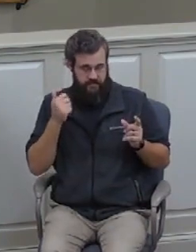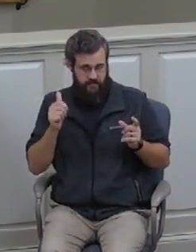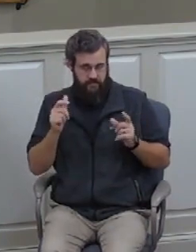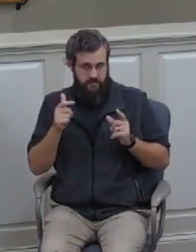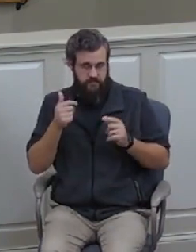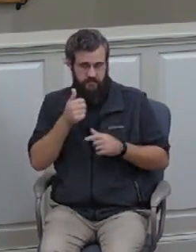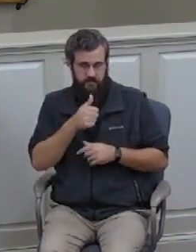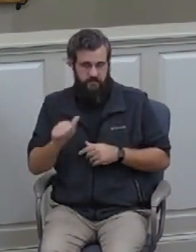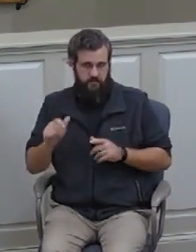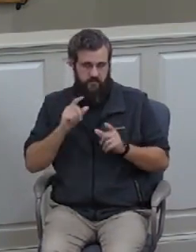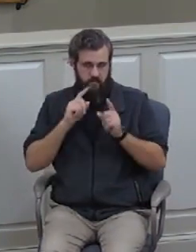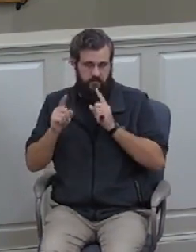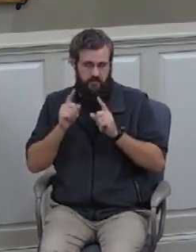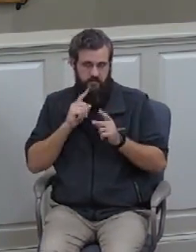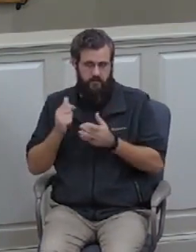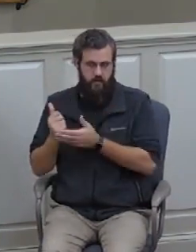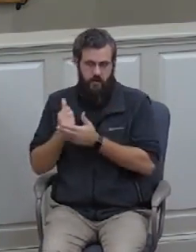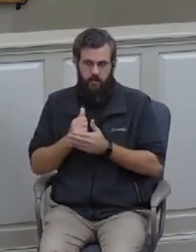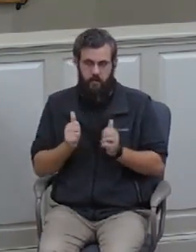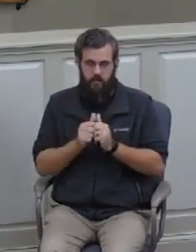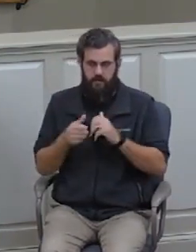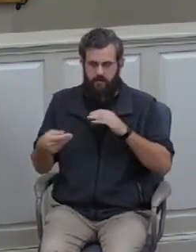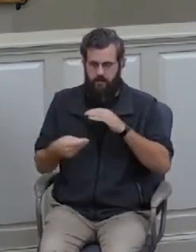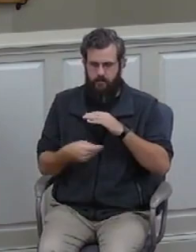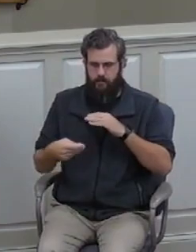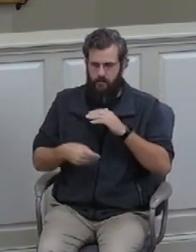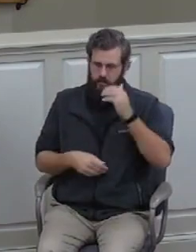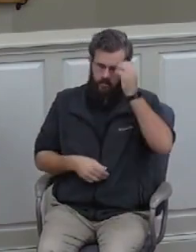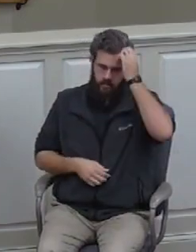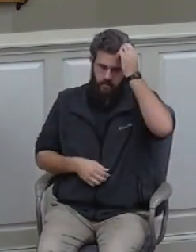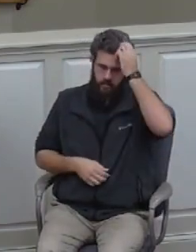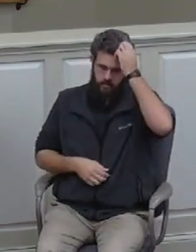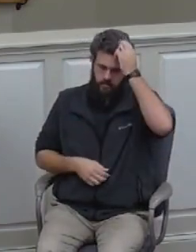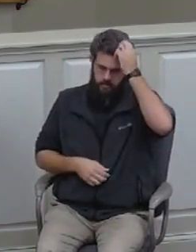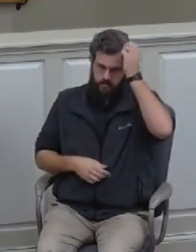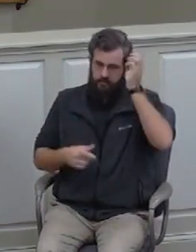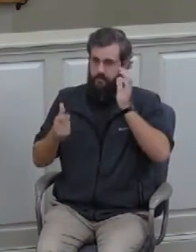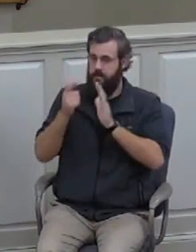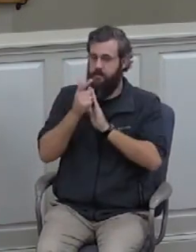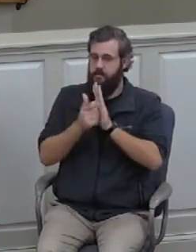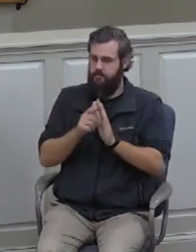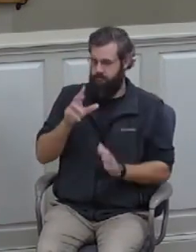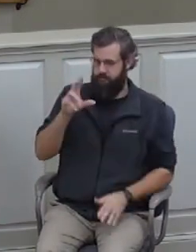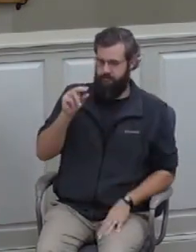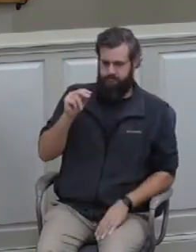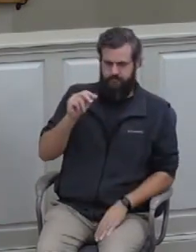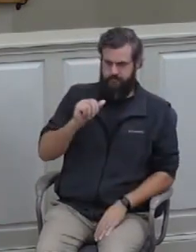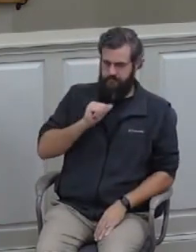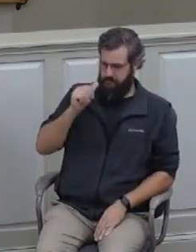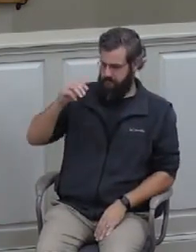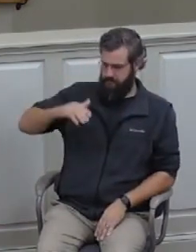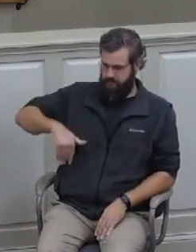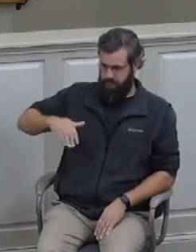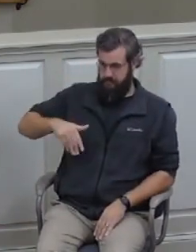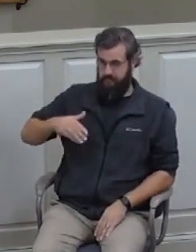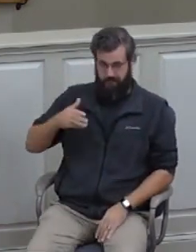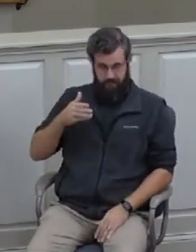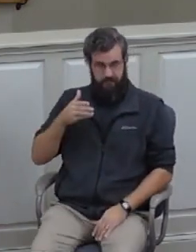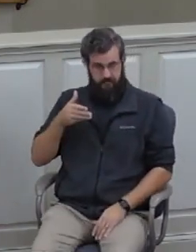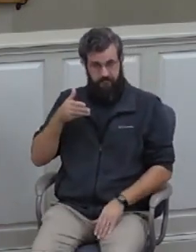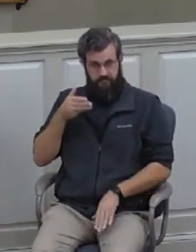conversation leading to input. No, I hadn't yet on that matter. After tonight, I plan